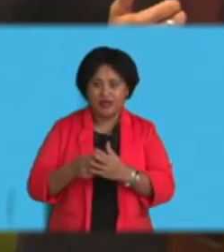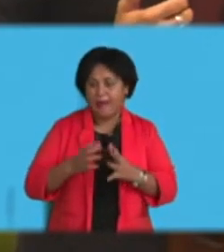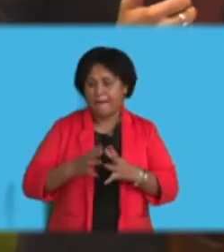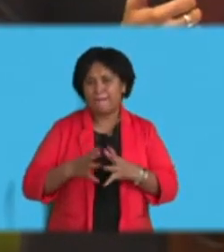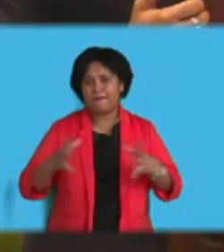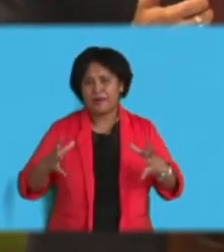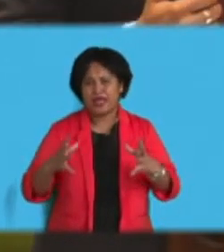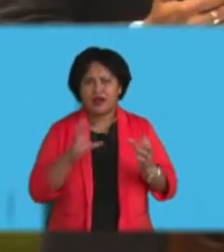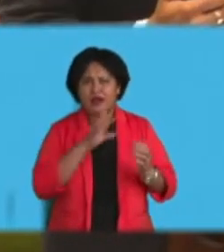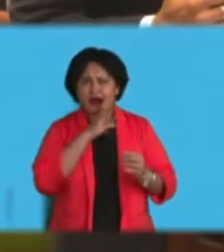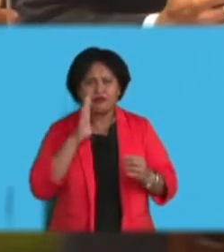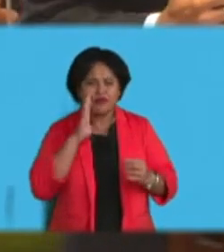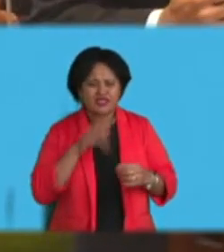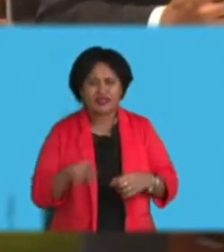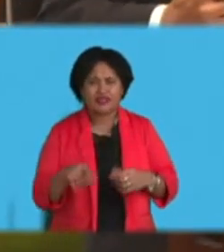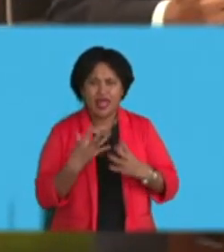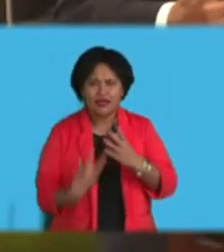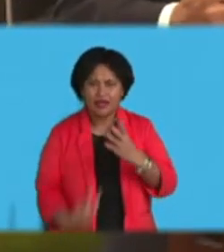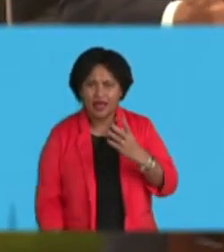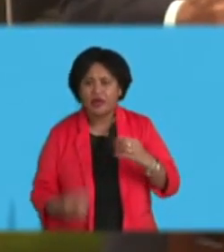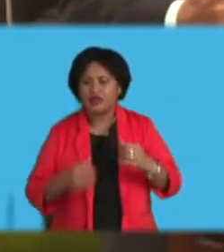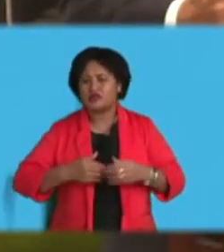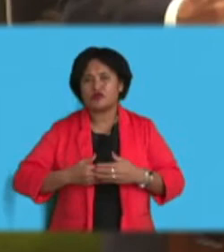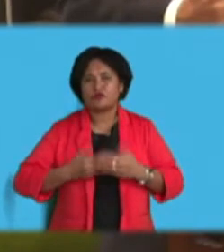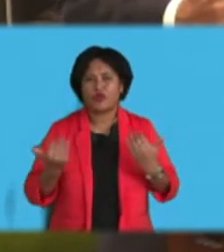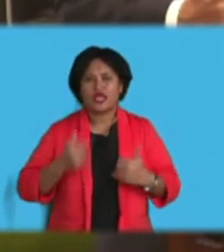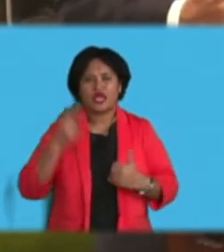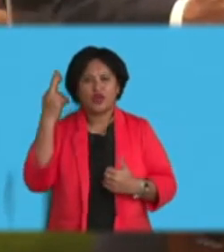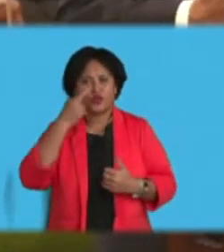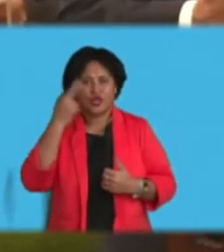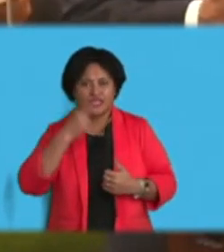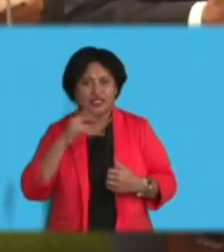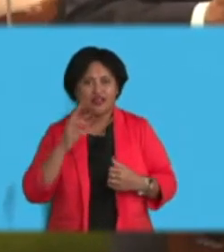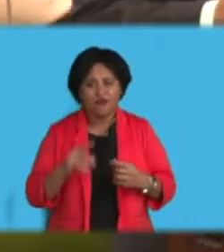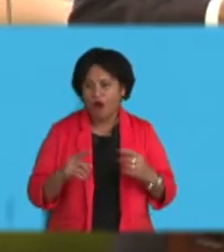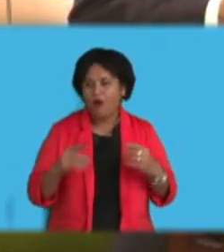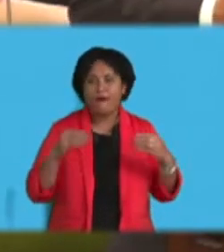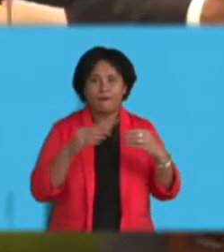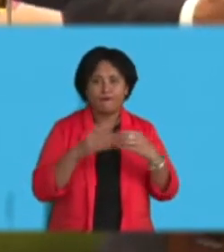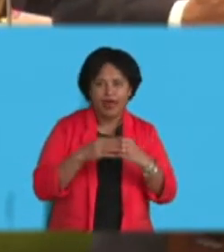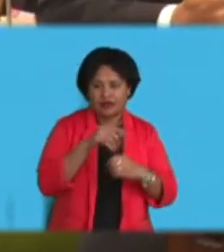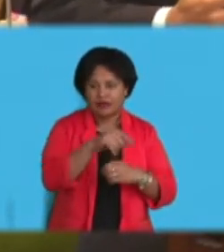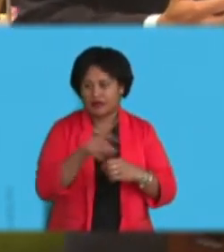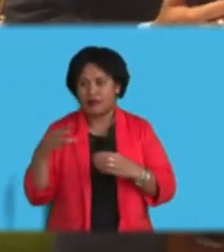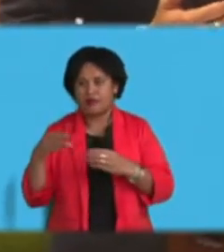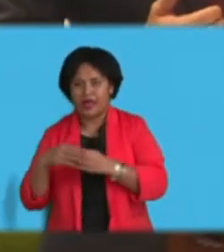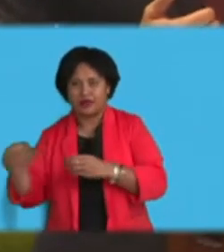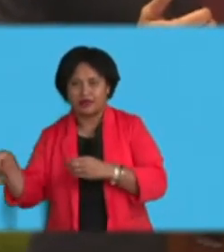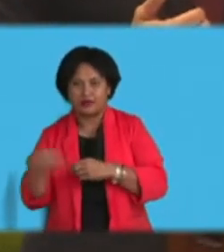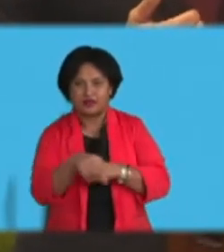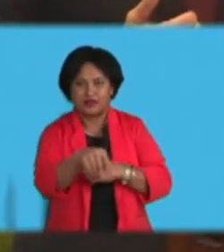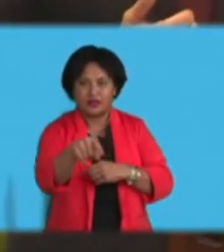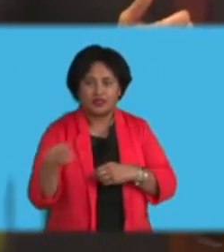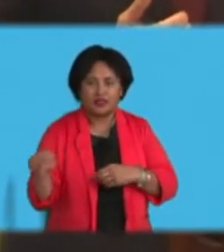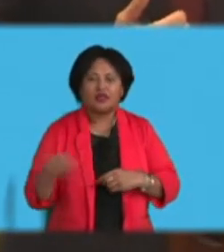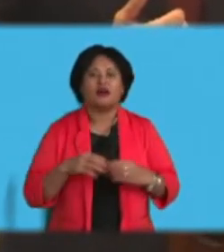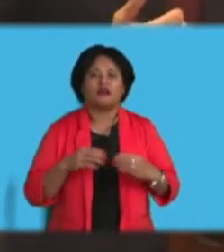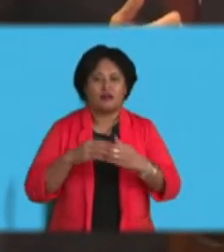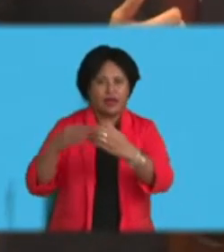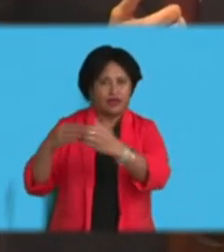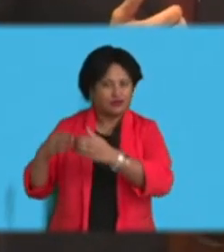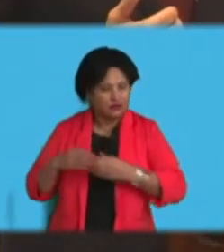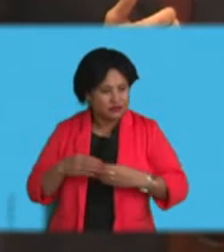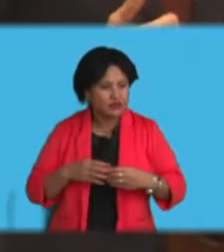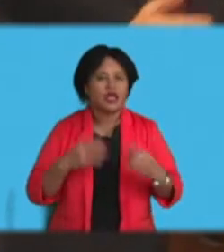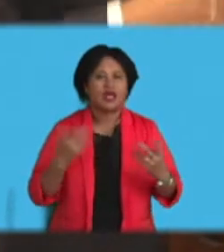net and creates a significant risk of depositor runs and interbank contagion. It also increases the pressure on the government to